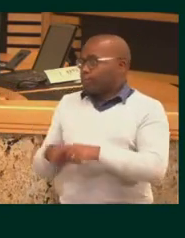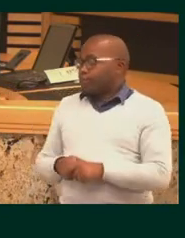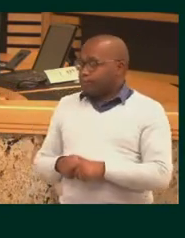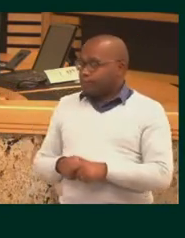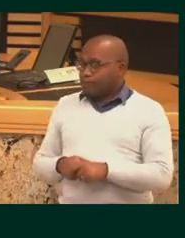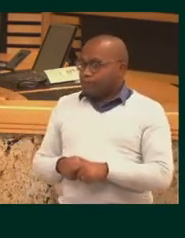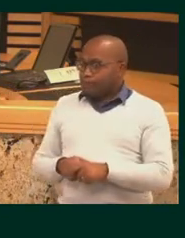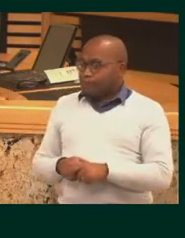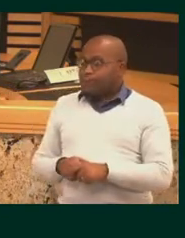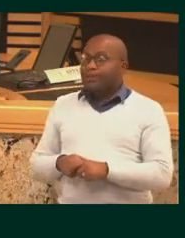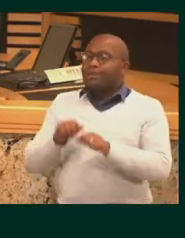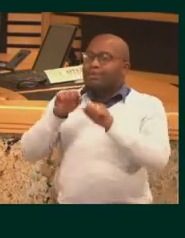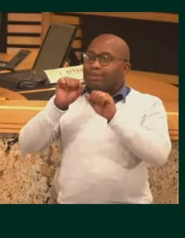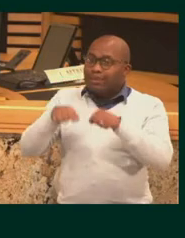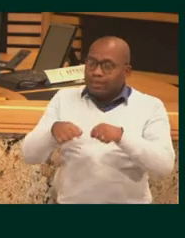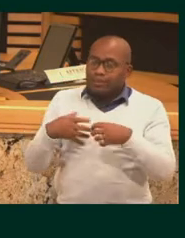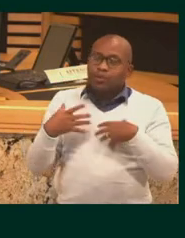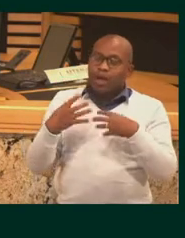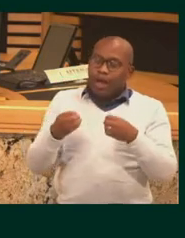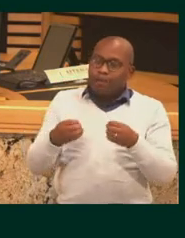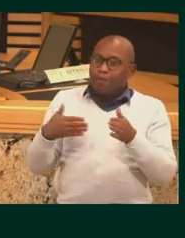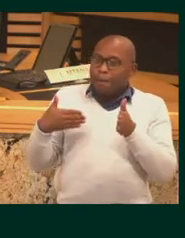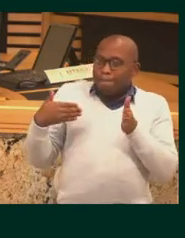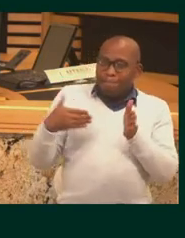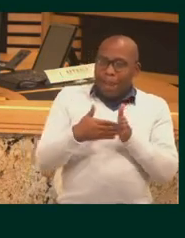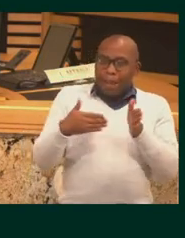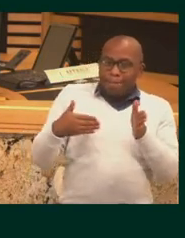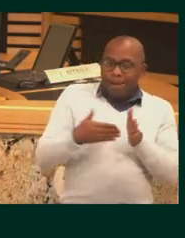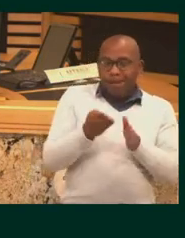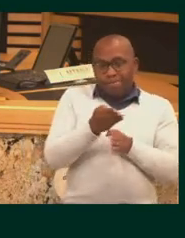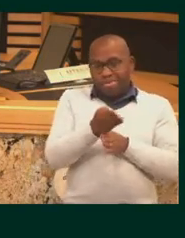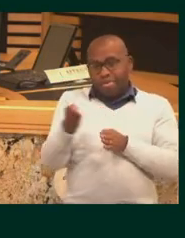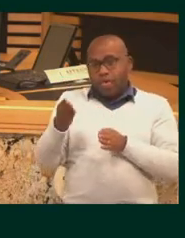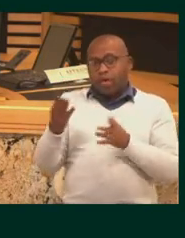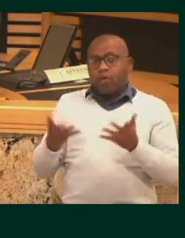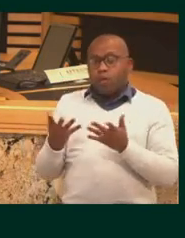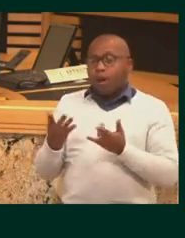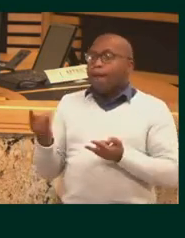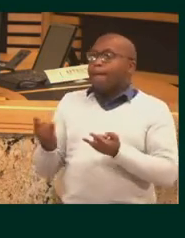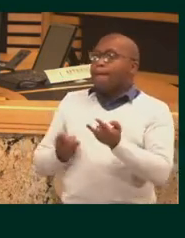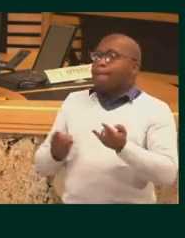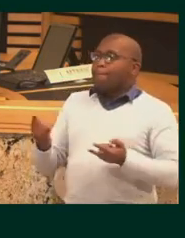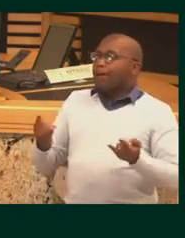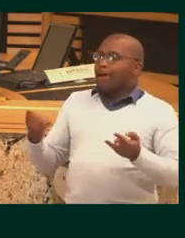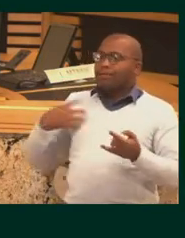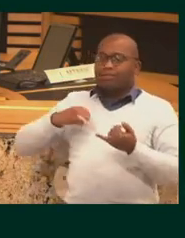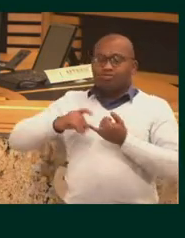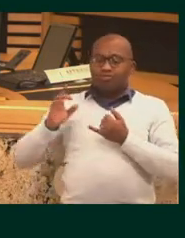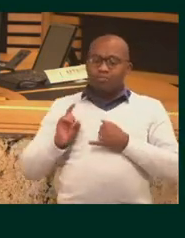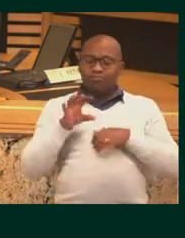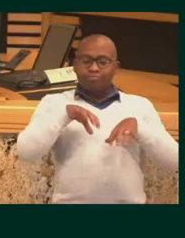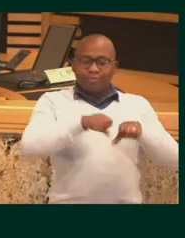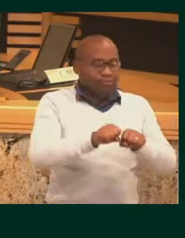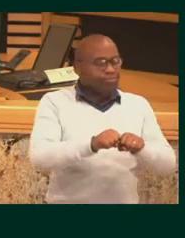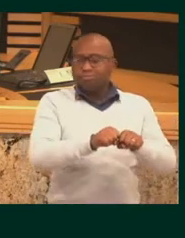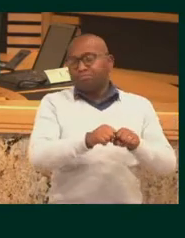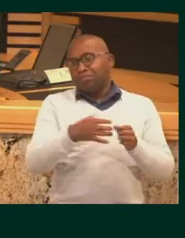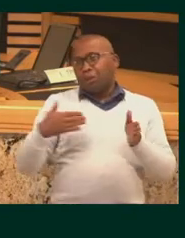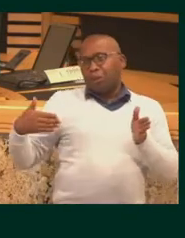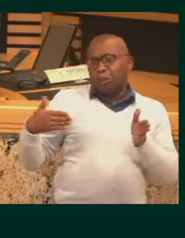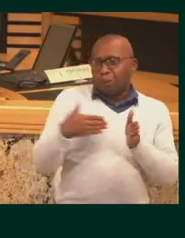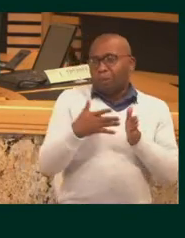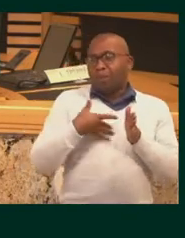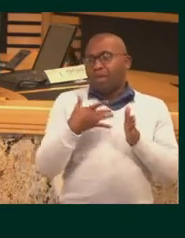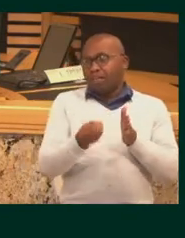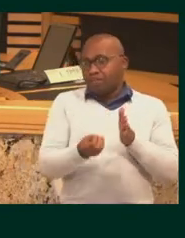entry barriers into formal markets result into the demise of emerging Farmers as they become price takers and lack bargaining power